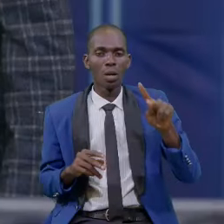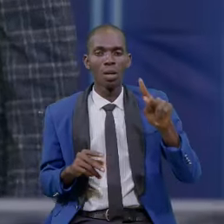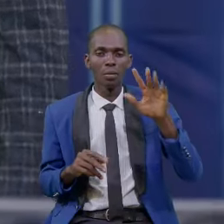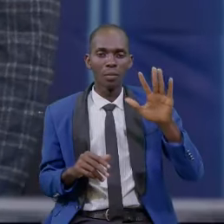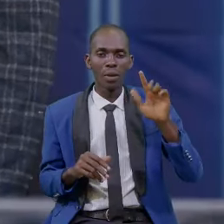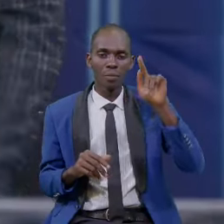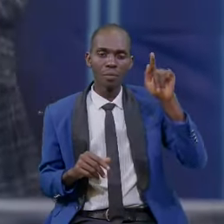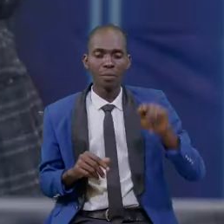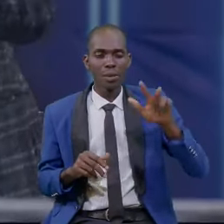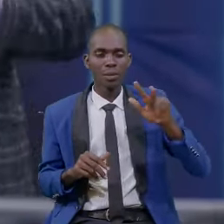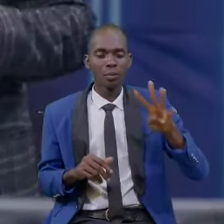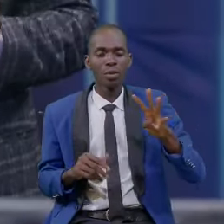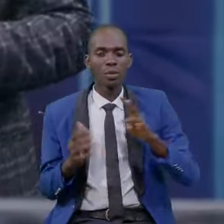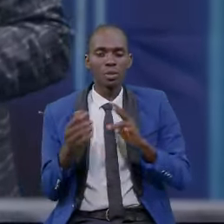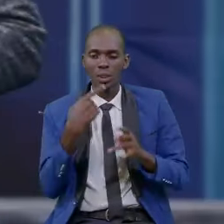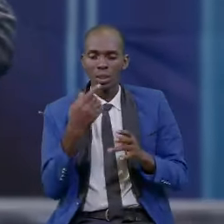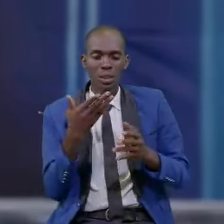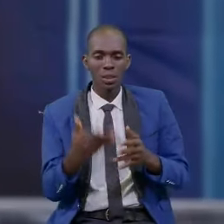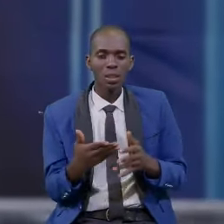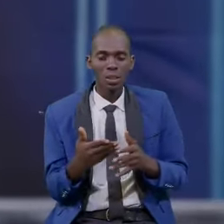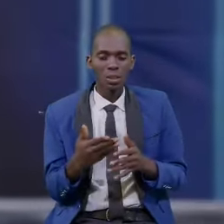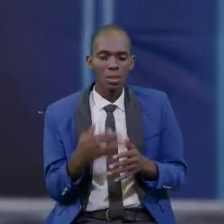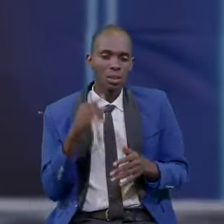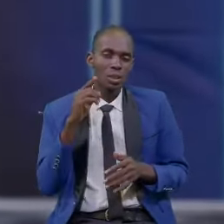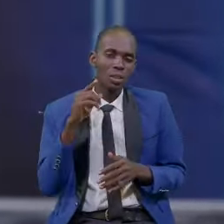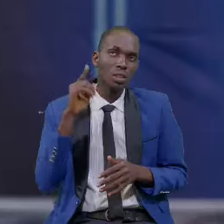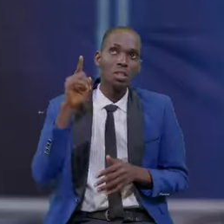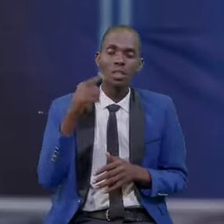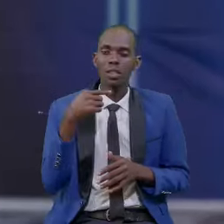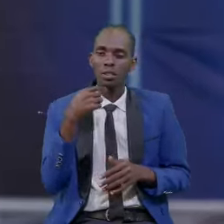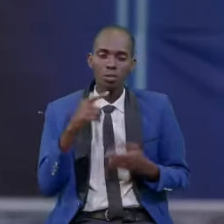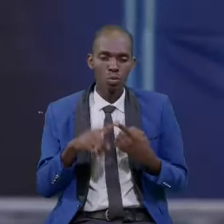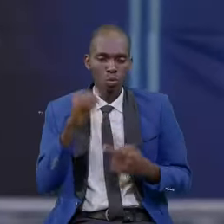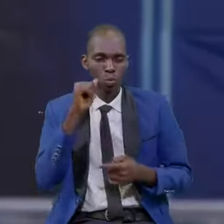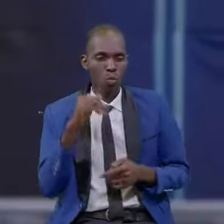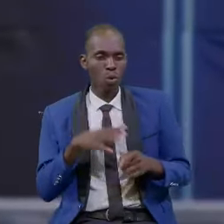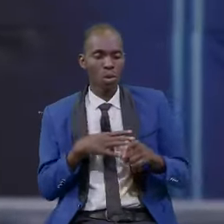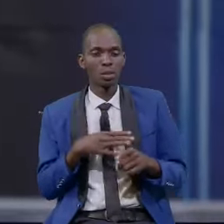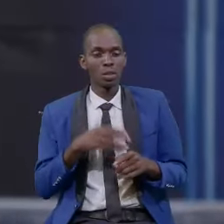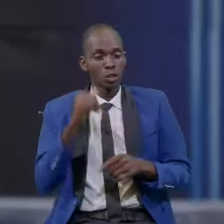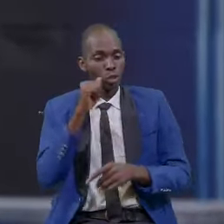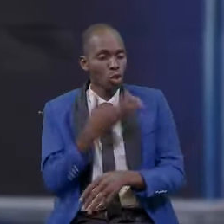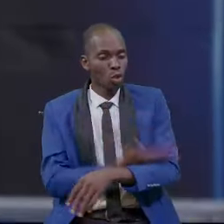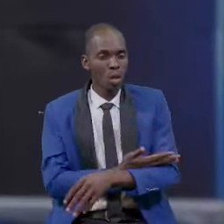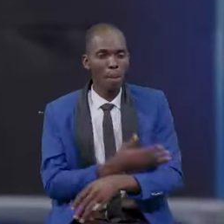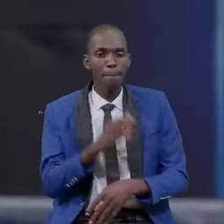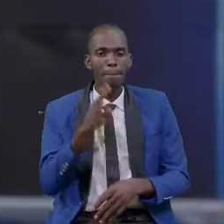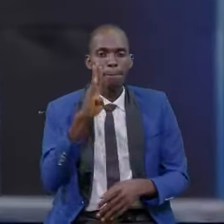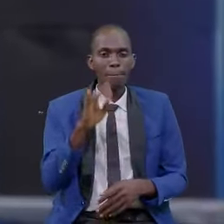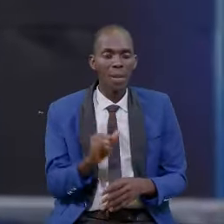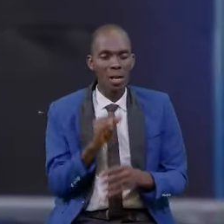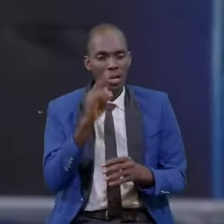said unto her, daughter, thy faith, look at that, that's the word again, thy